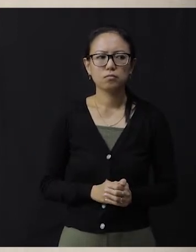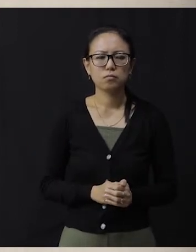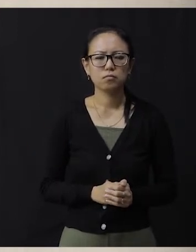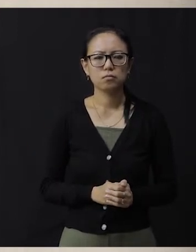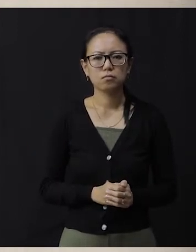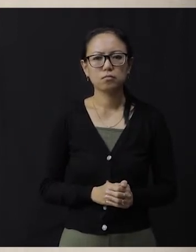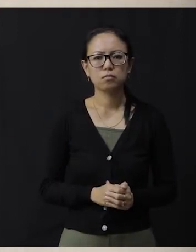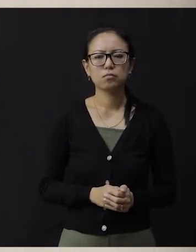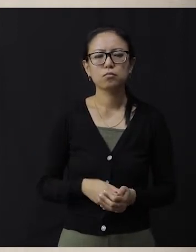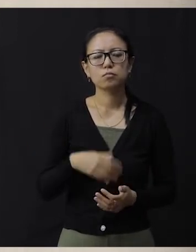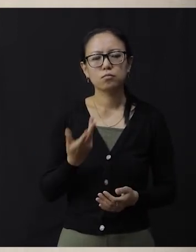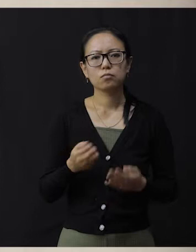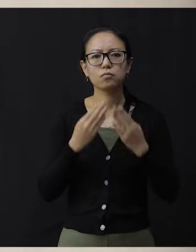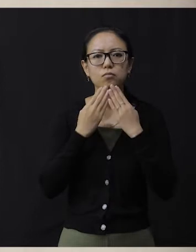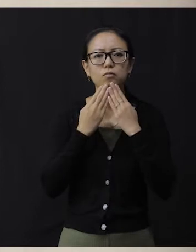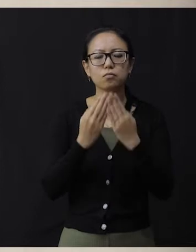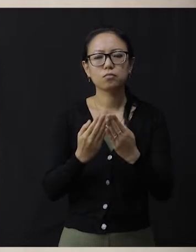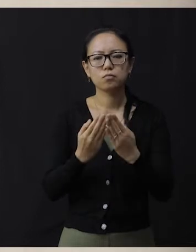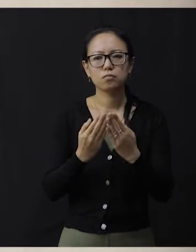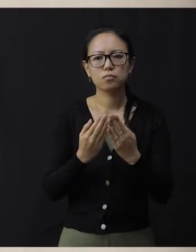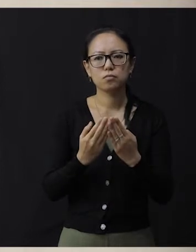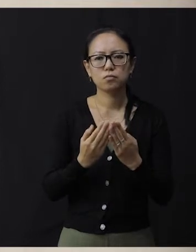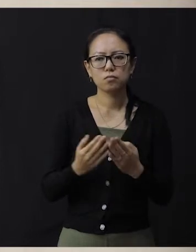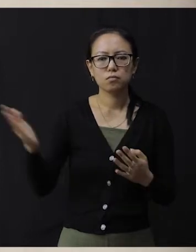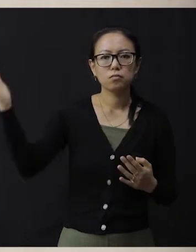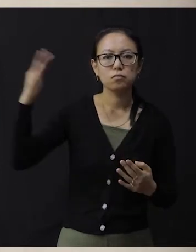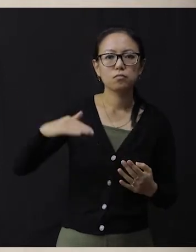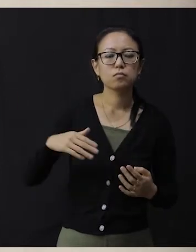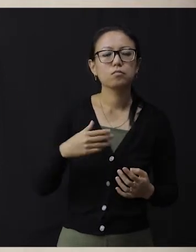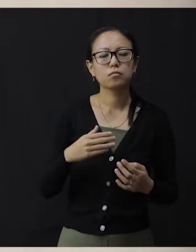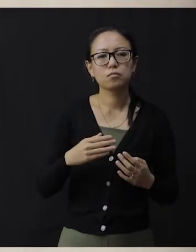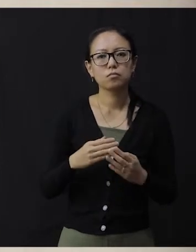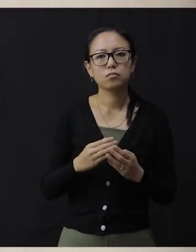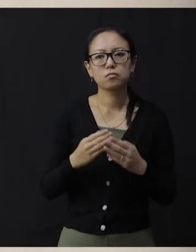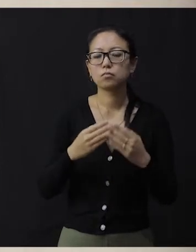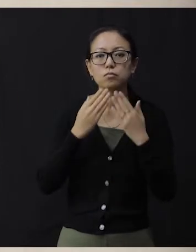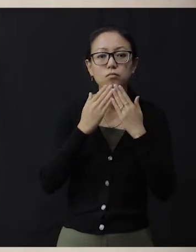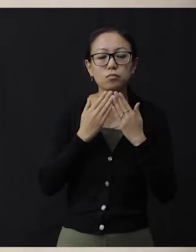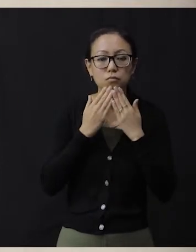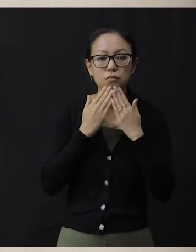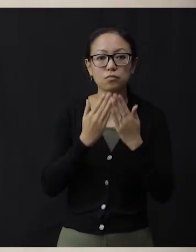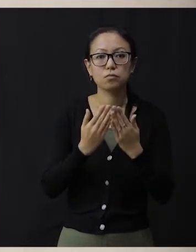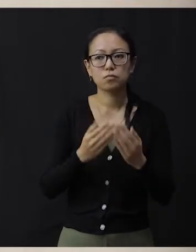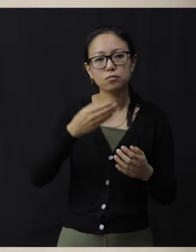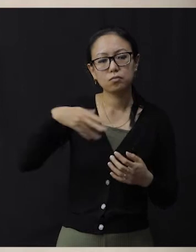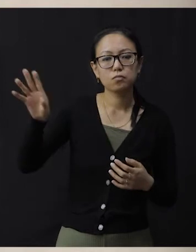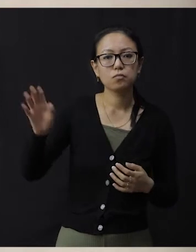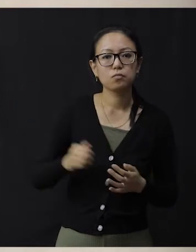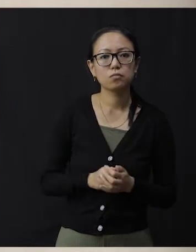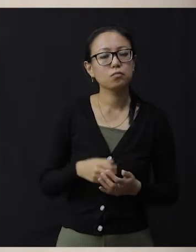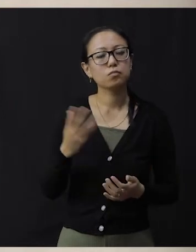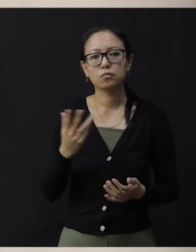in order to come to school, Avito used to come to a school by a school bus. Okay, Avito used to come to the school by a school